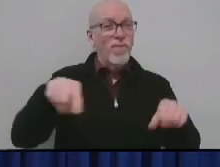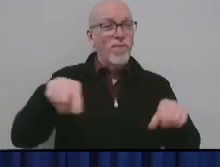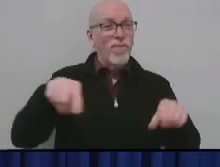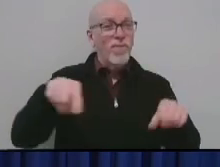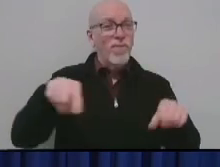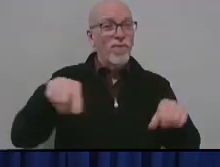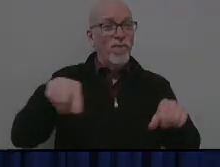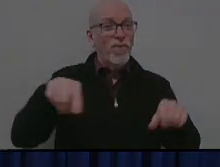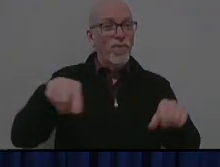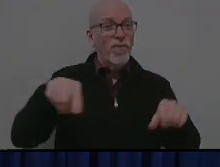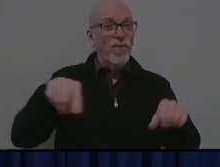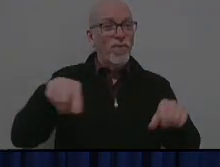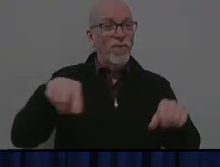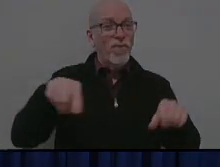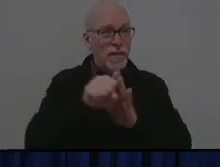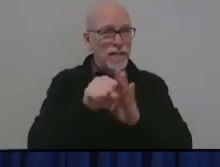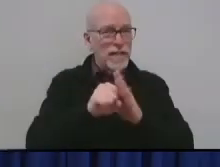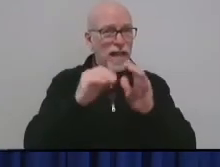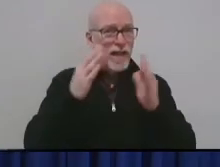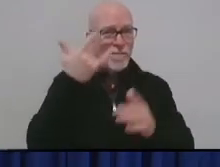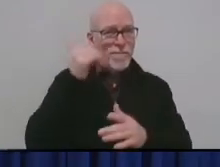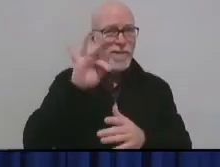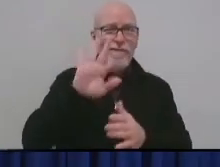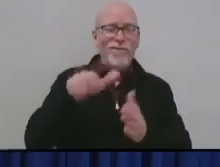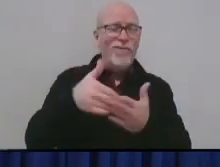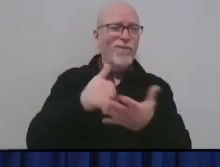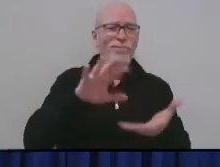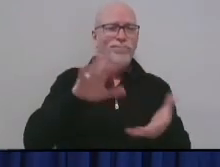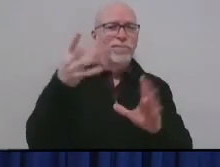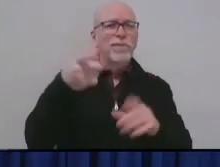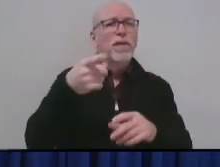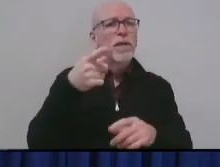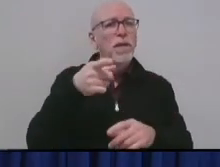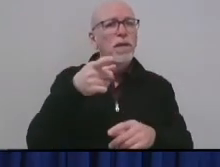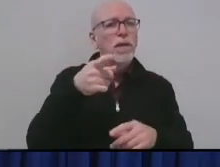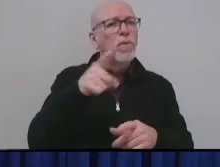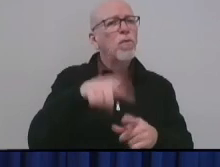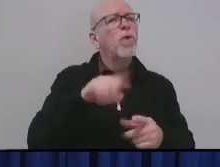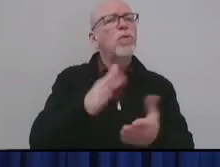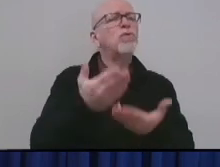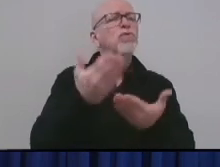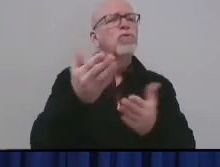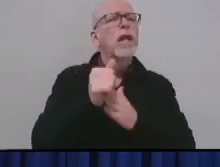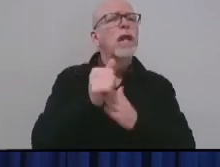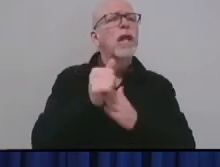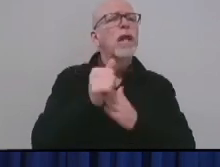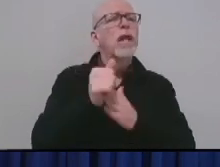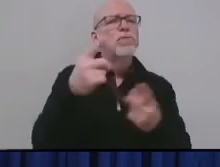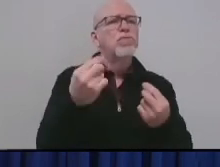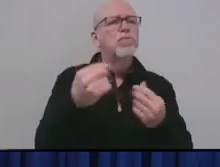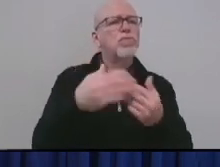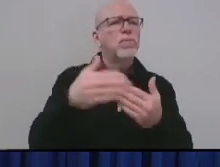bias? All of this, and what do you suggest leadership do moving forward?